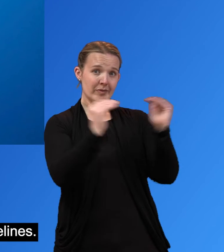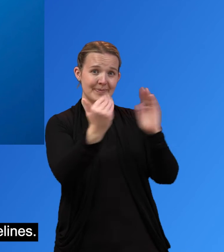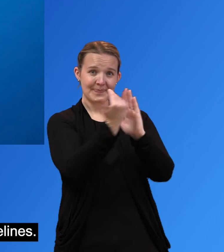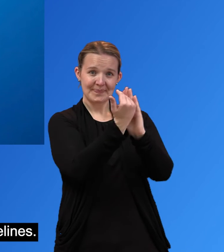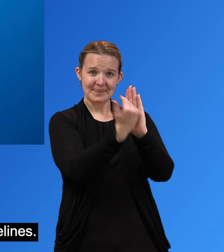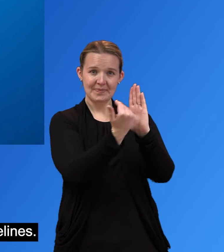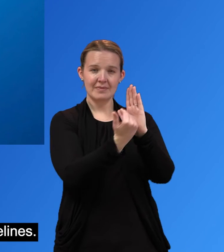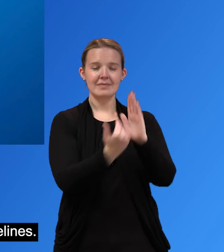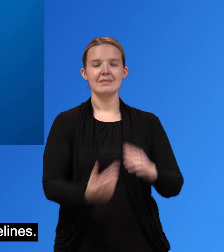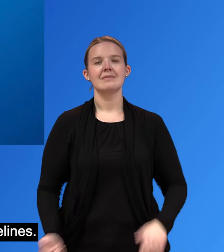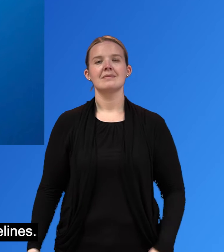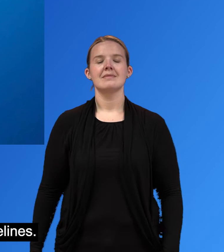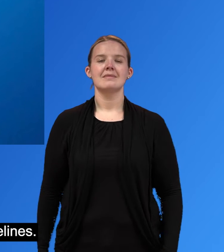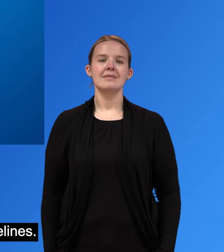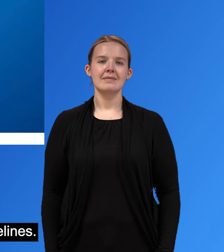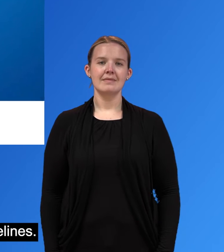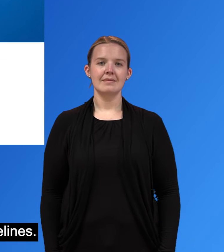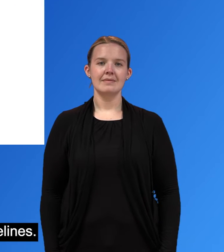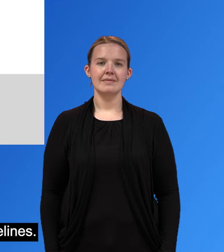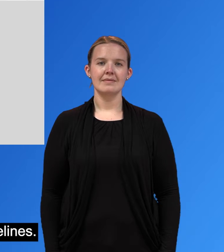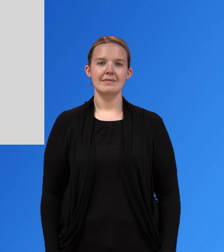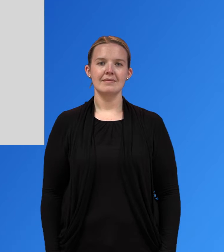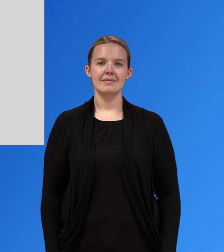Whole text level guidelines.